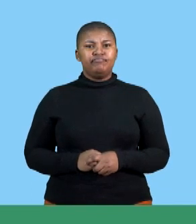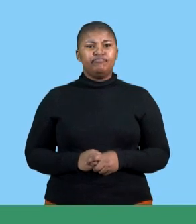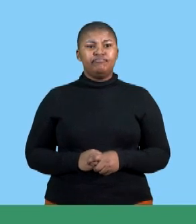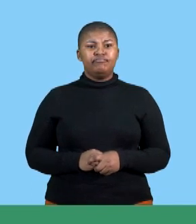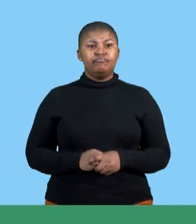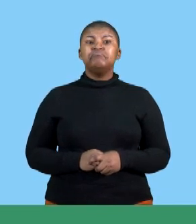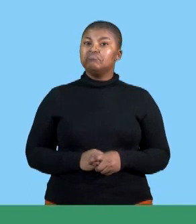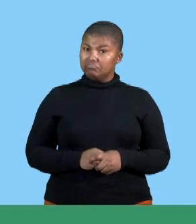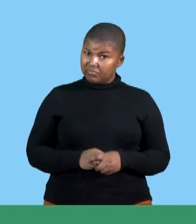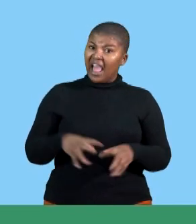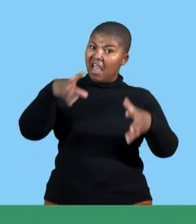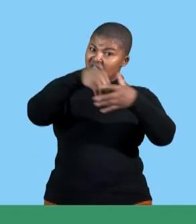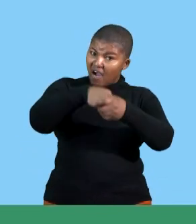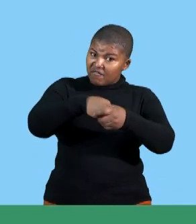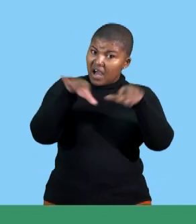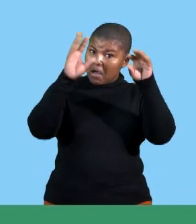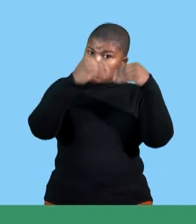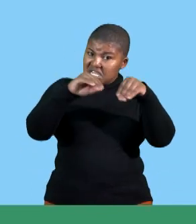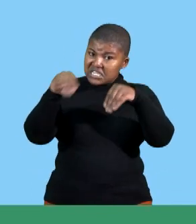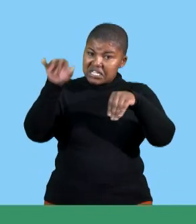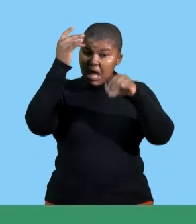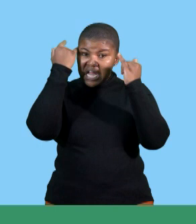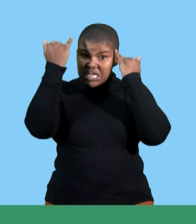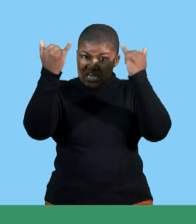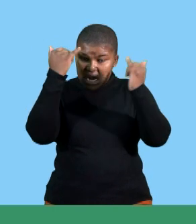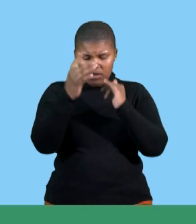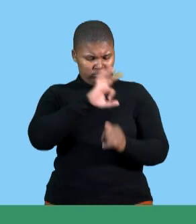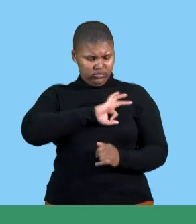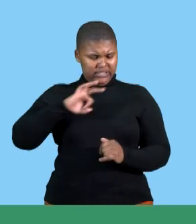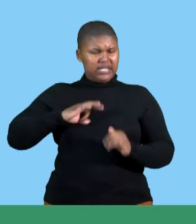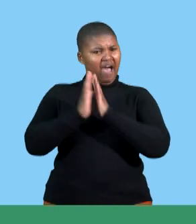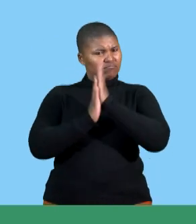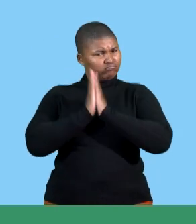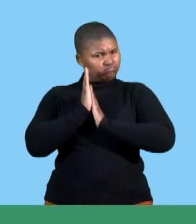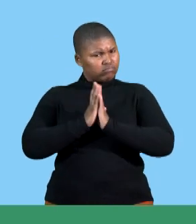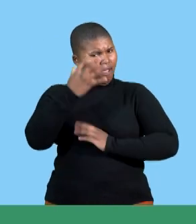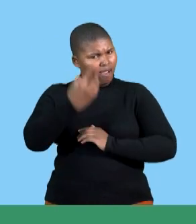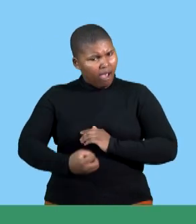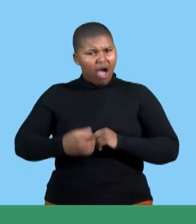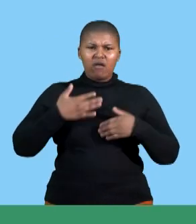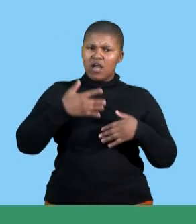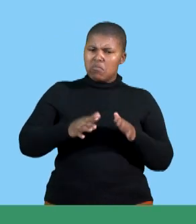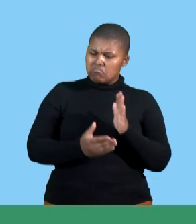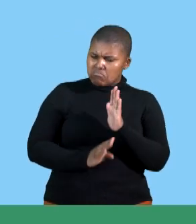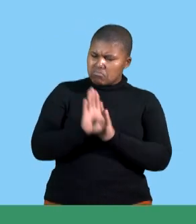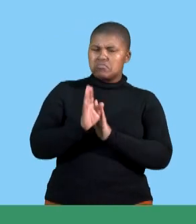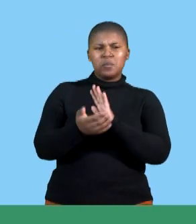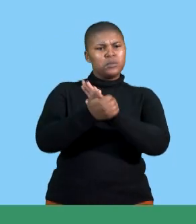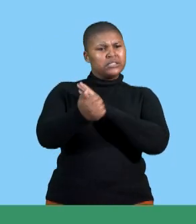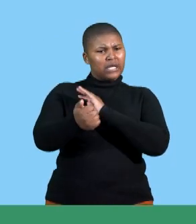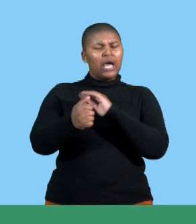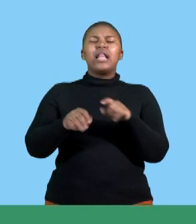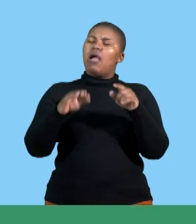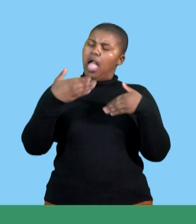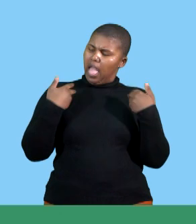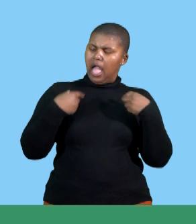their skills, resulting to a happy workforce. Like I said, they feel how? They feel included.